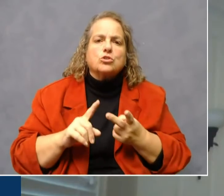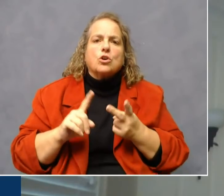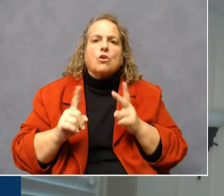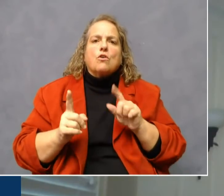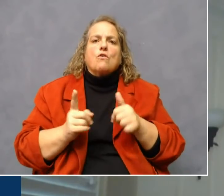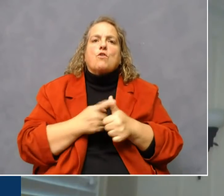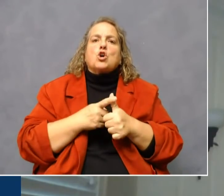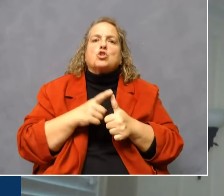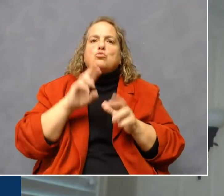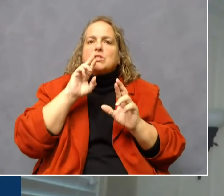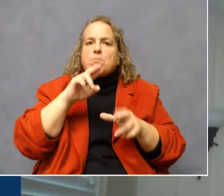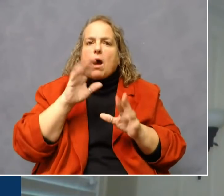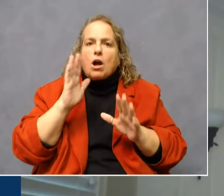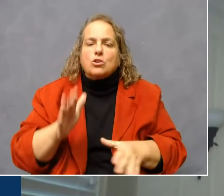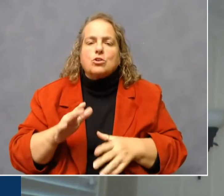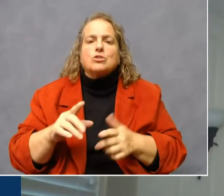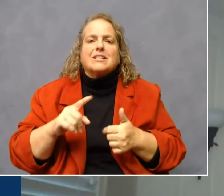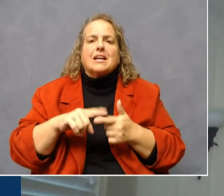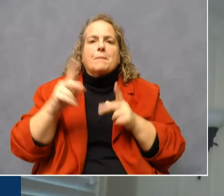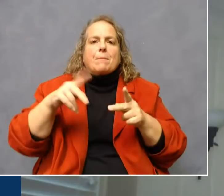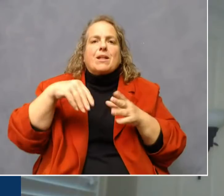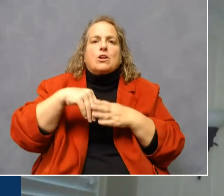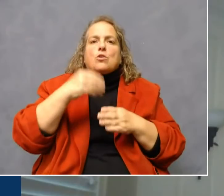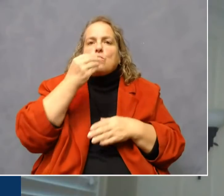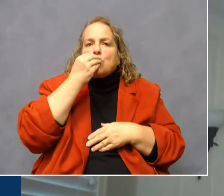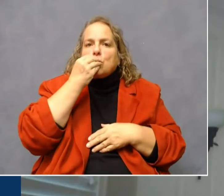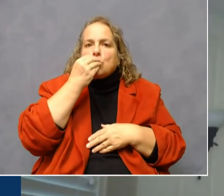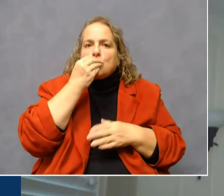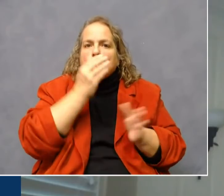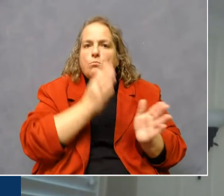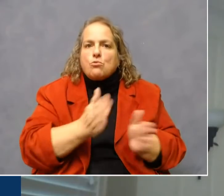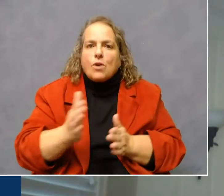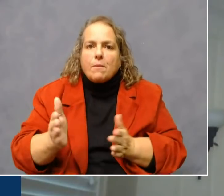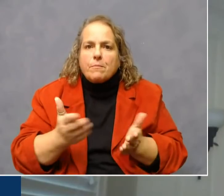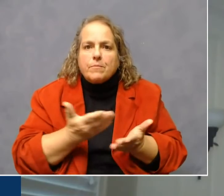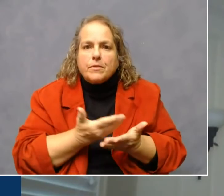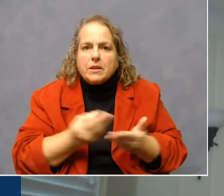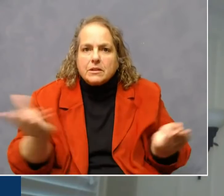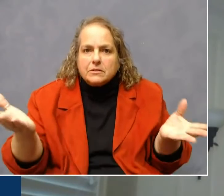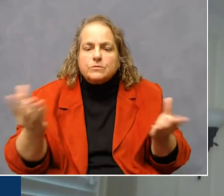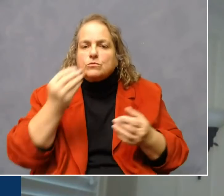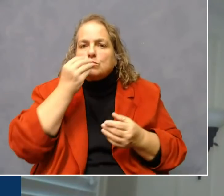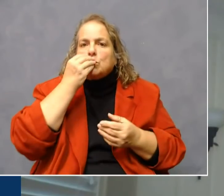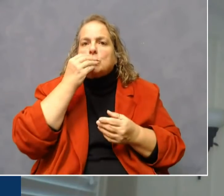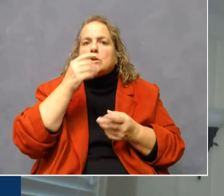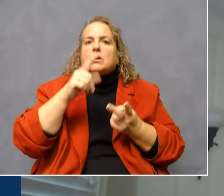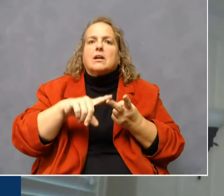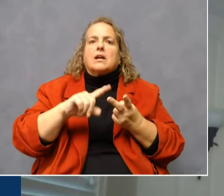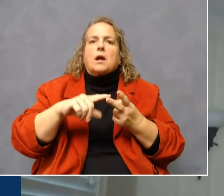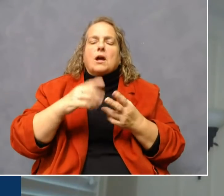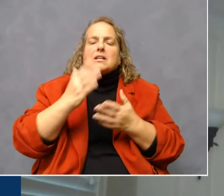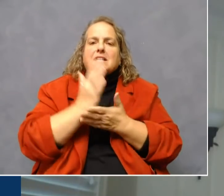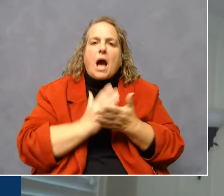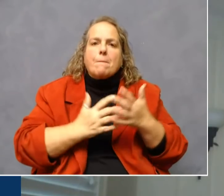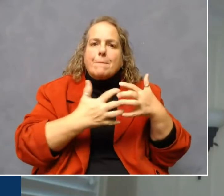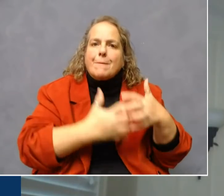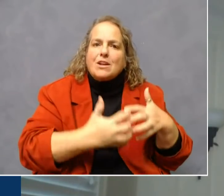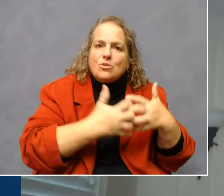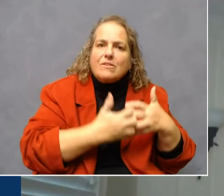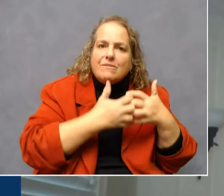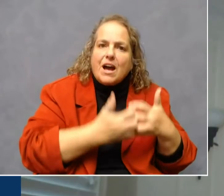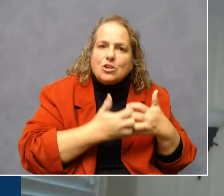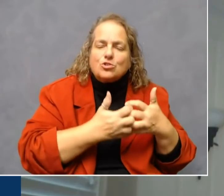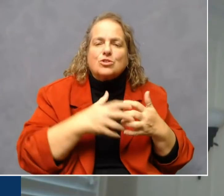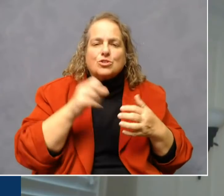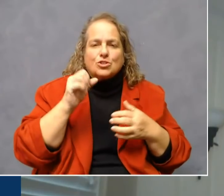preparation and certain types of manufacturing and infrastructure. And so those committees we have are going to have to look at